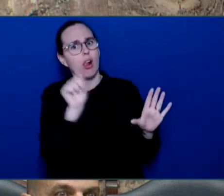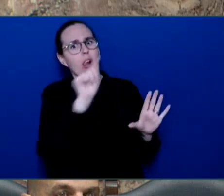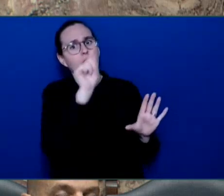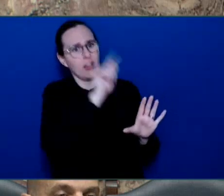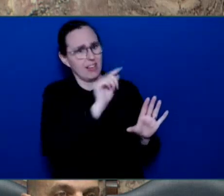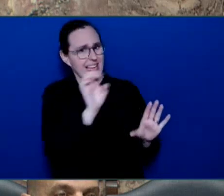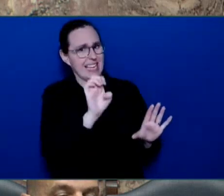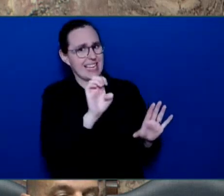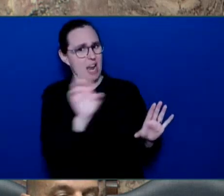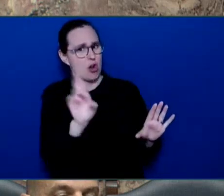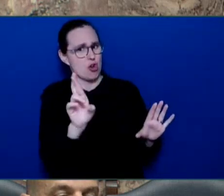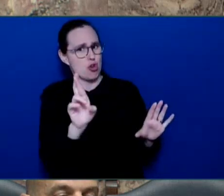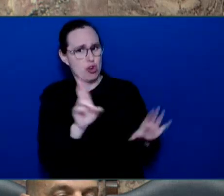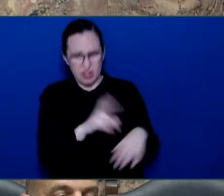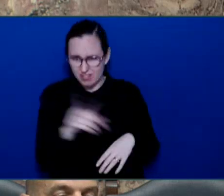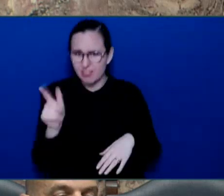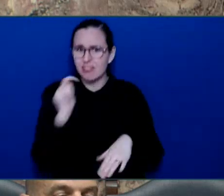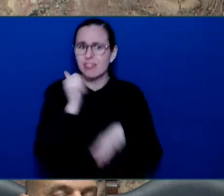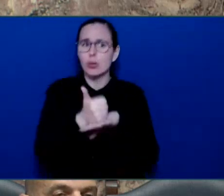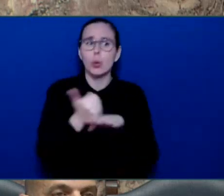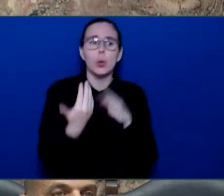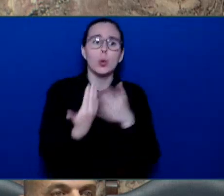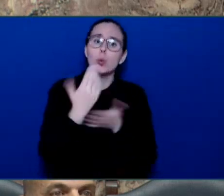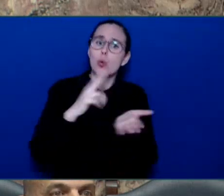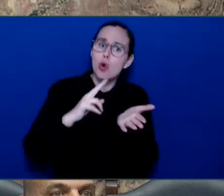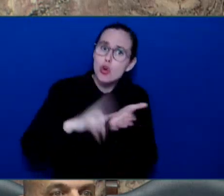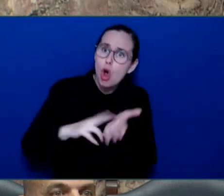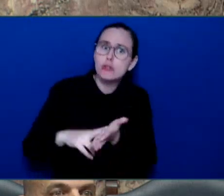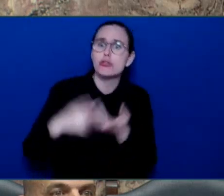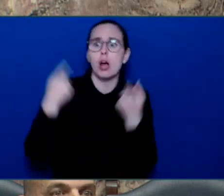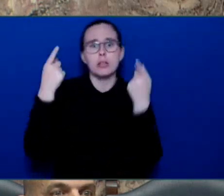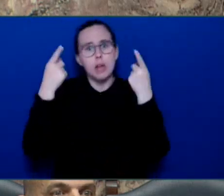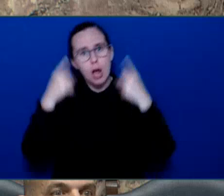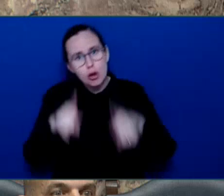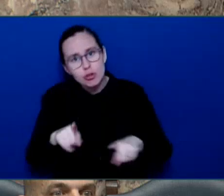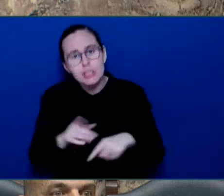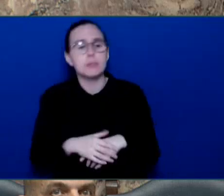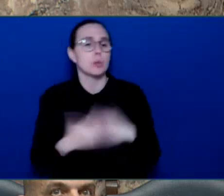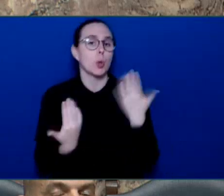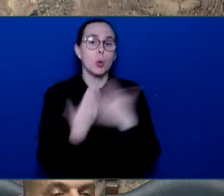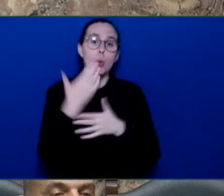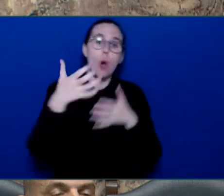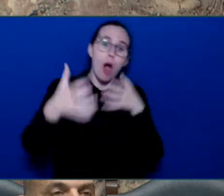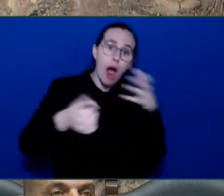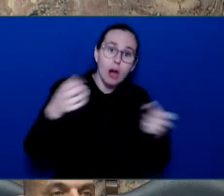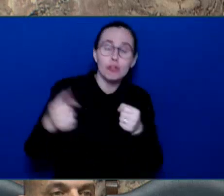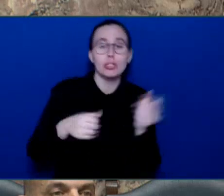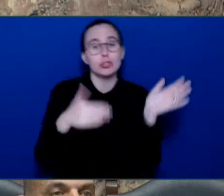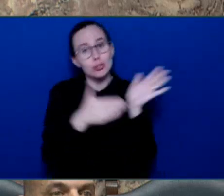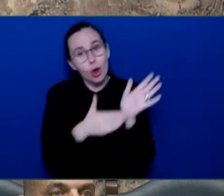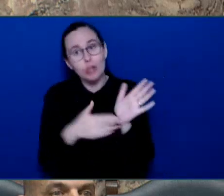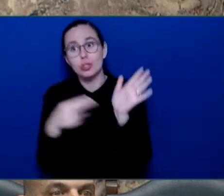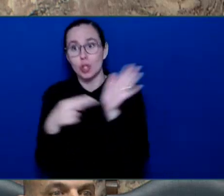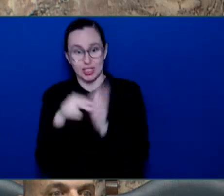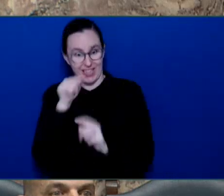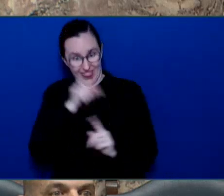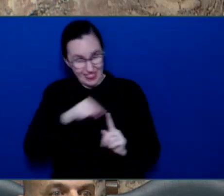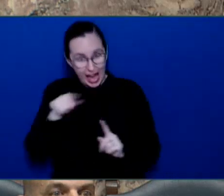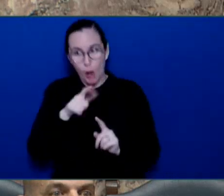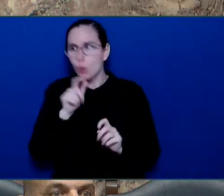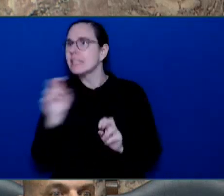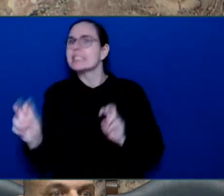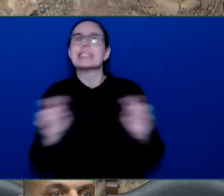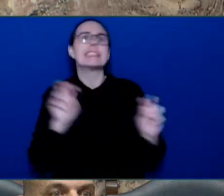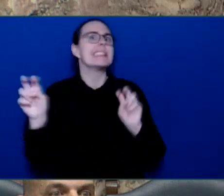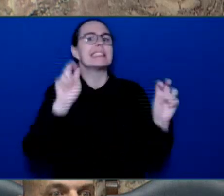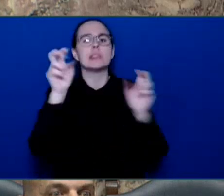means pools of doctors and nurses supporting communities. That means policies that promote nursing, 40 of them, in the Health Human